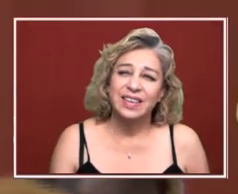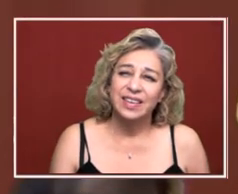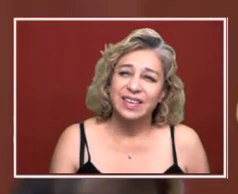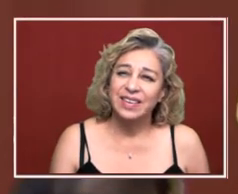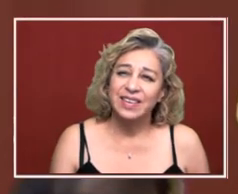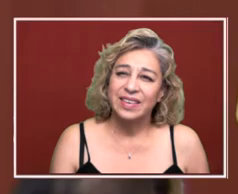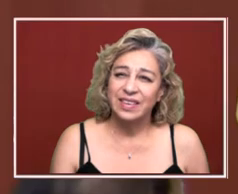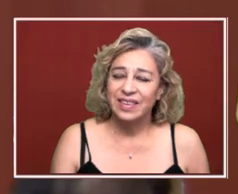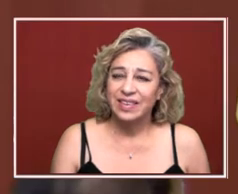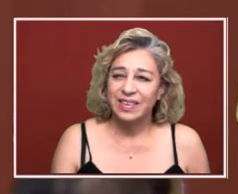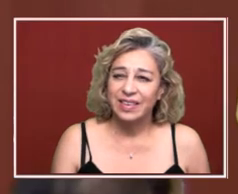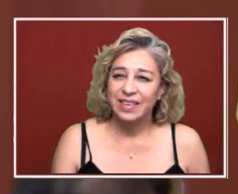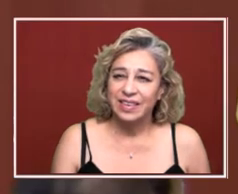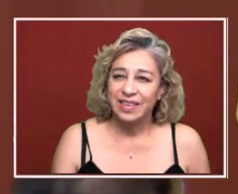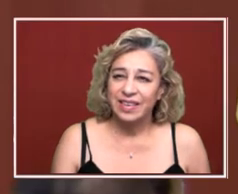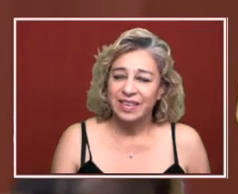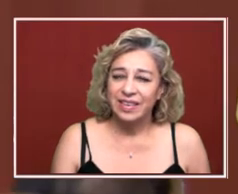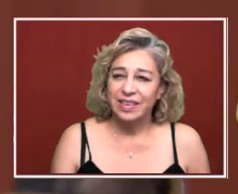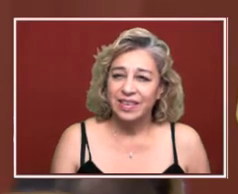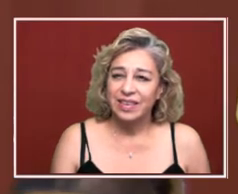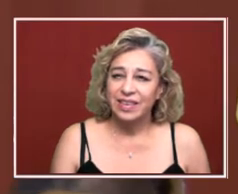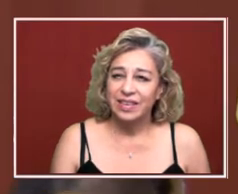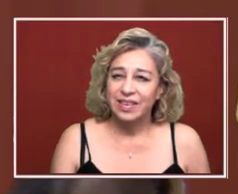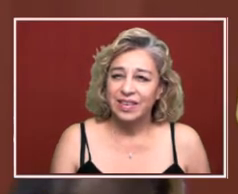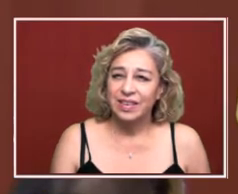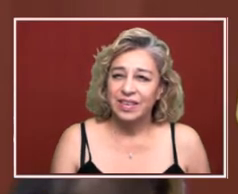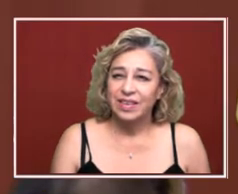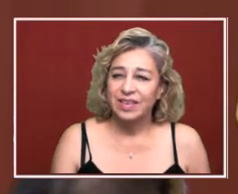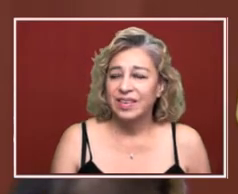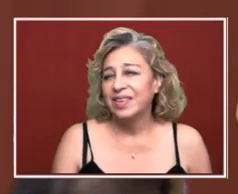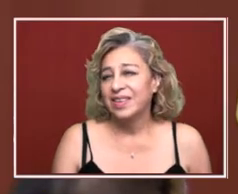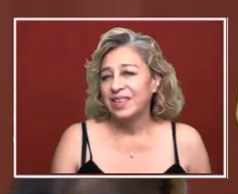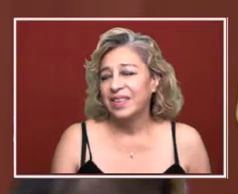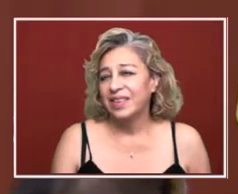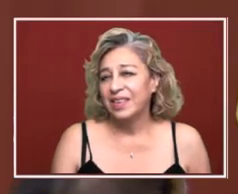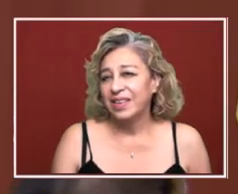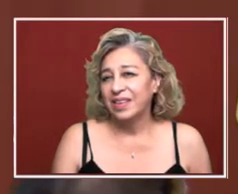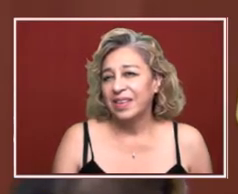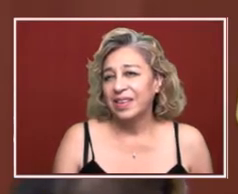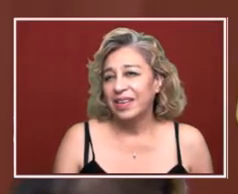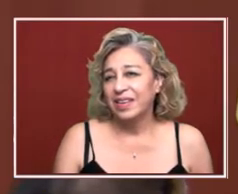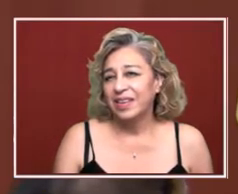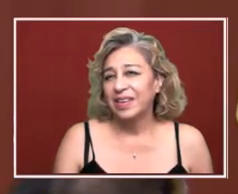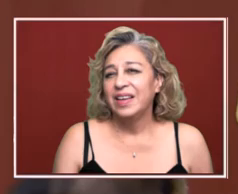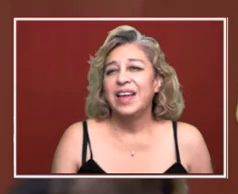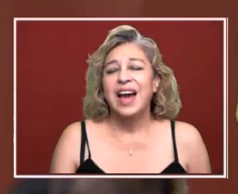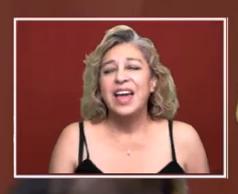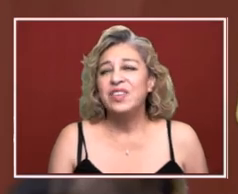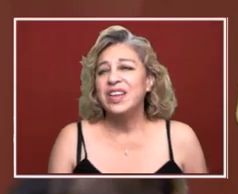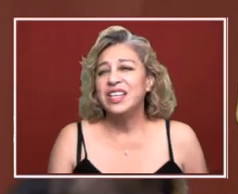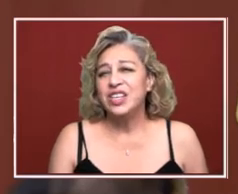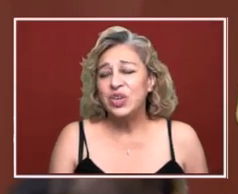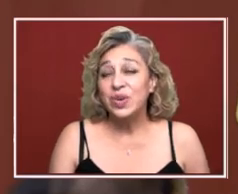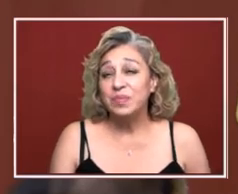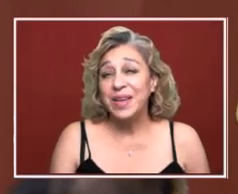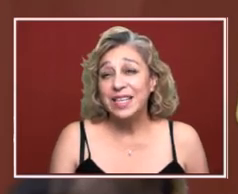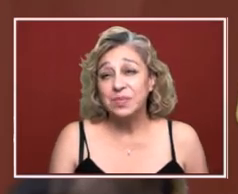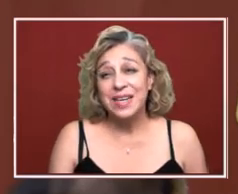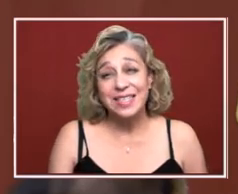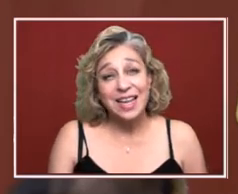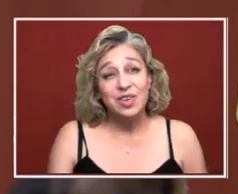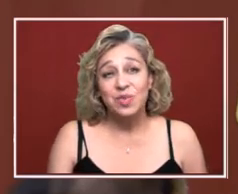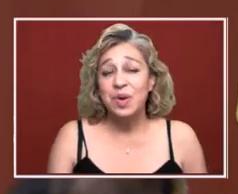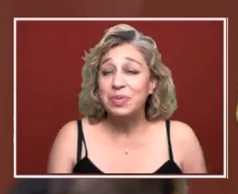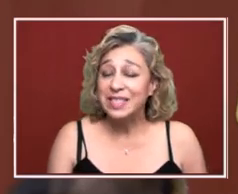Tengo una muy buena representación. Marcelo me representa muy bien. I don't need to do it